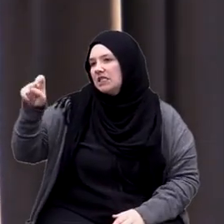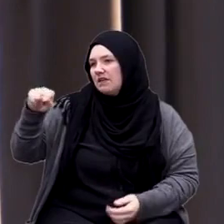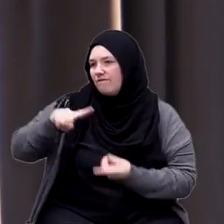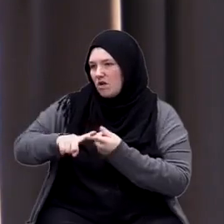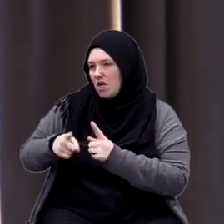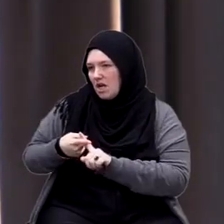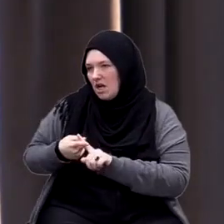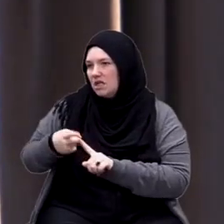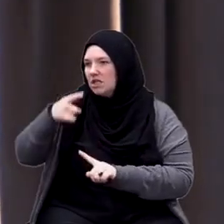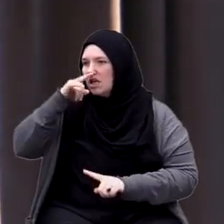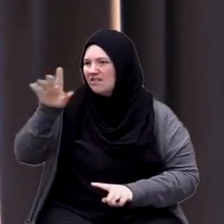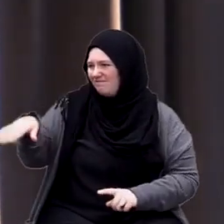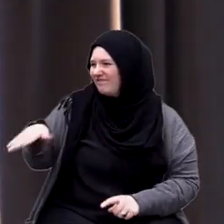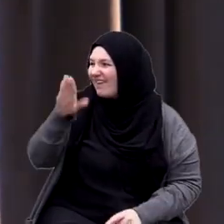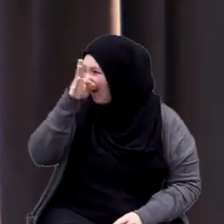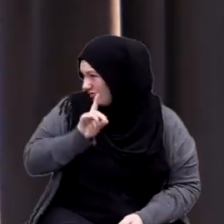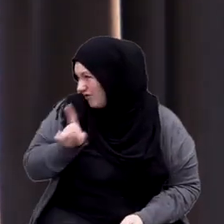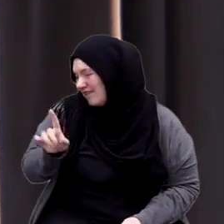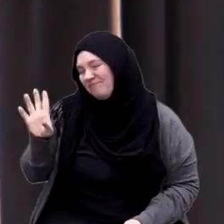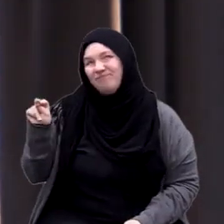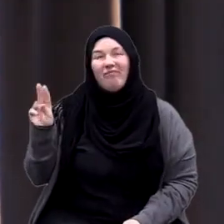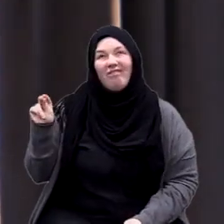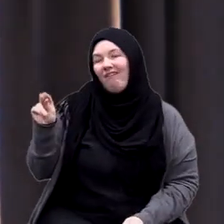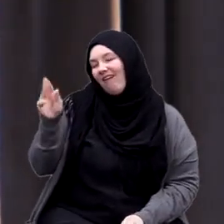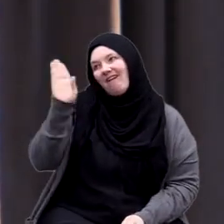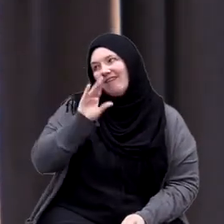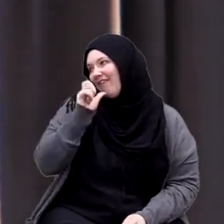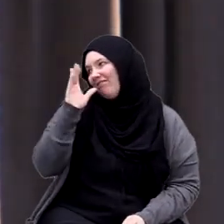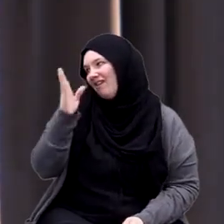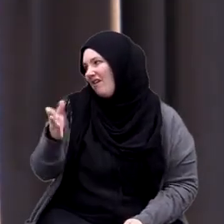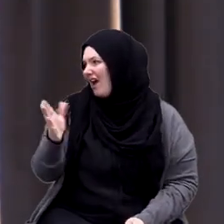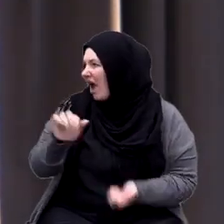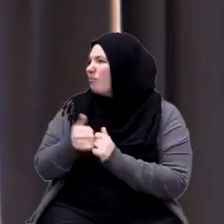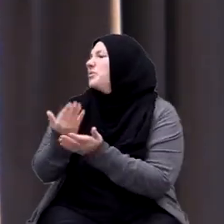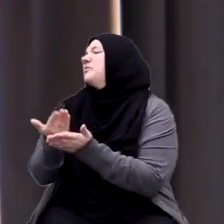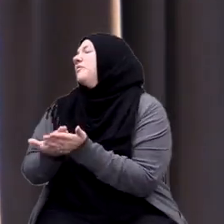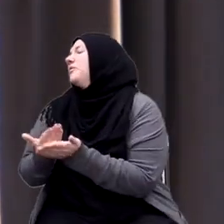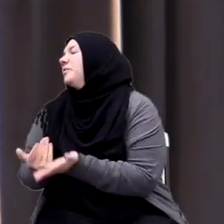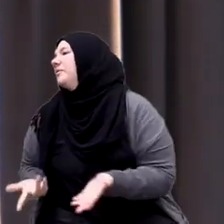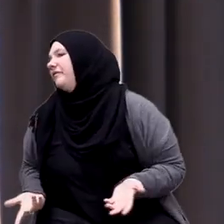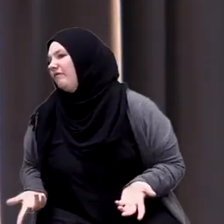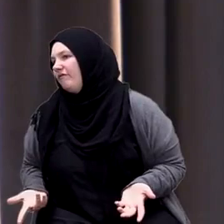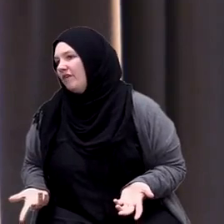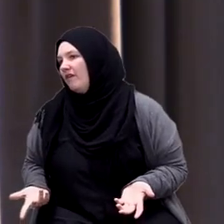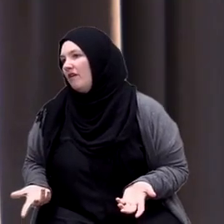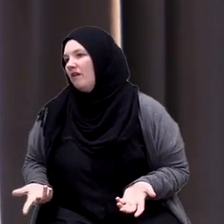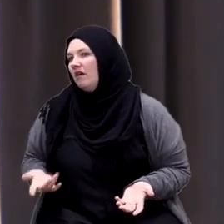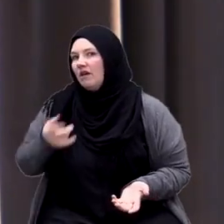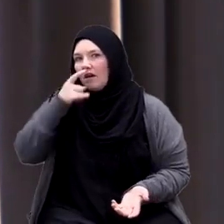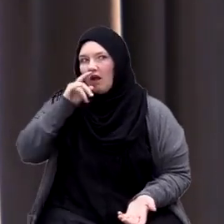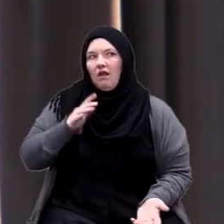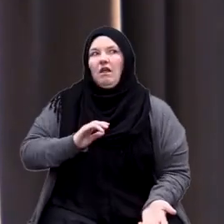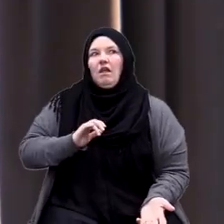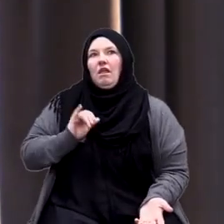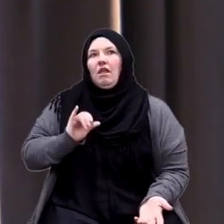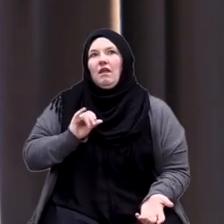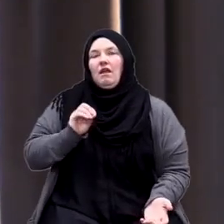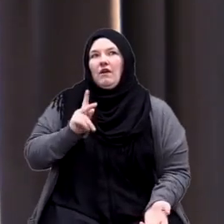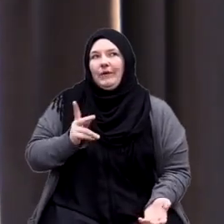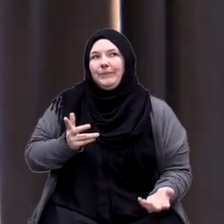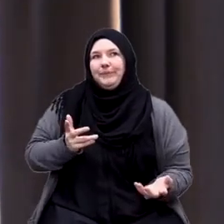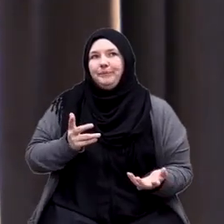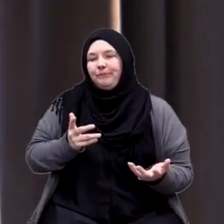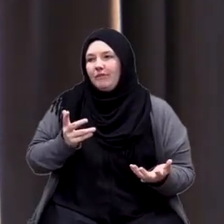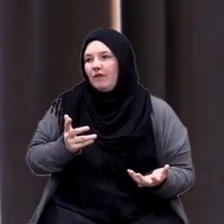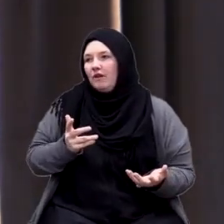Who's responsible for their ignorance? Who is responsible to teach them? Brothers and sisters, we